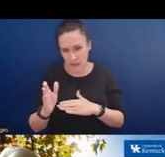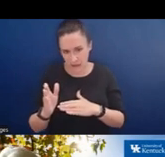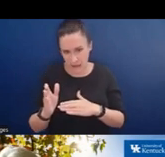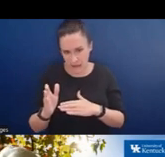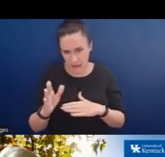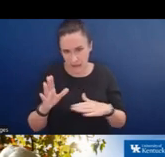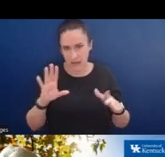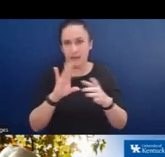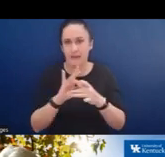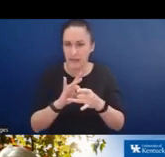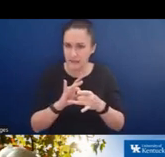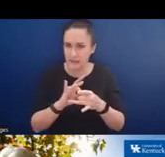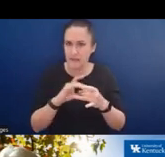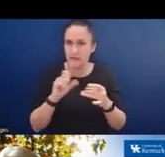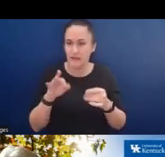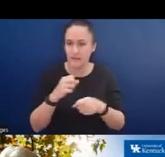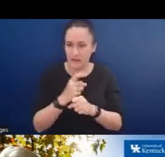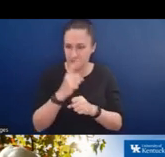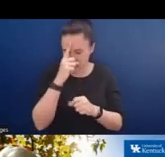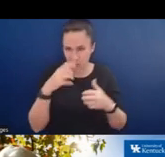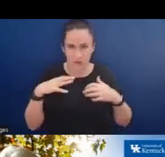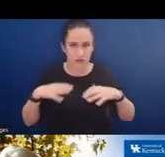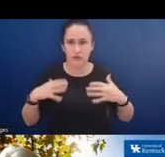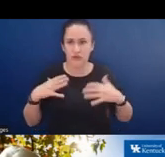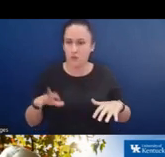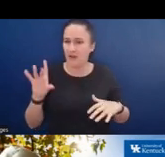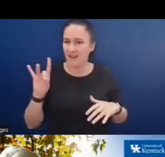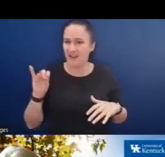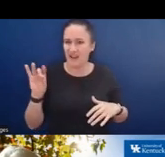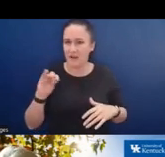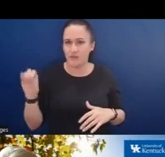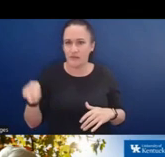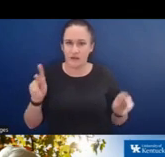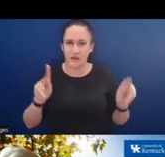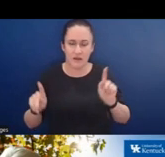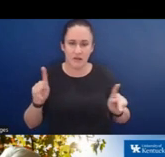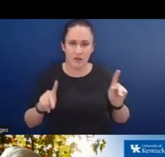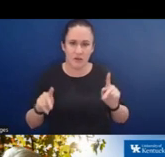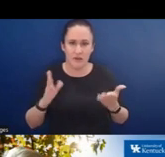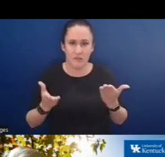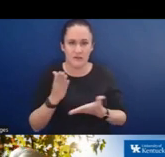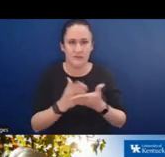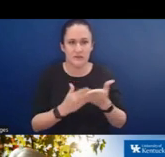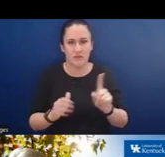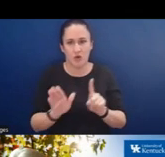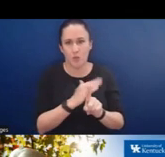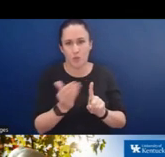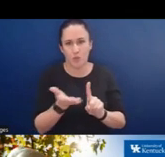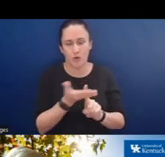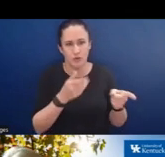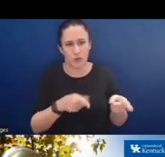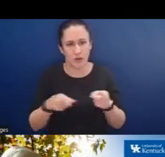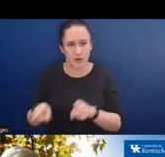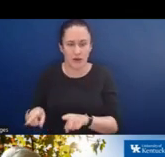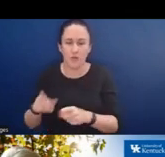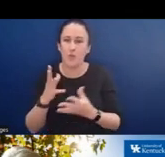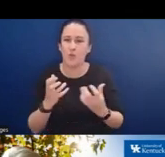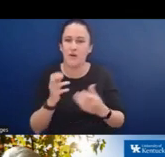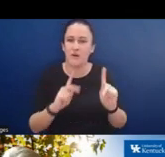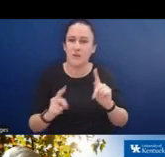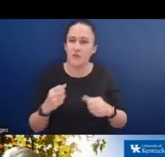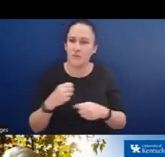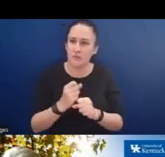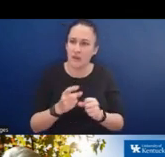linked, if that makes sense. Like, we don't want 80% of the people, because there might be some coercion going on. We want people to still make decisions that are right for them.